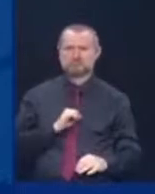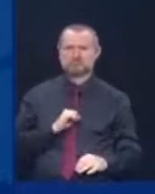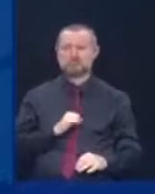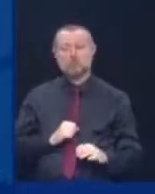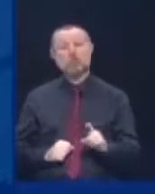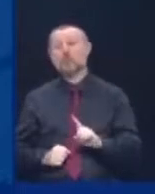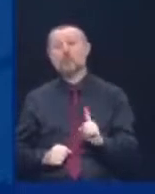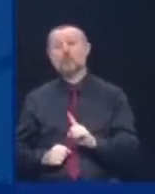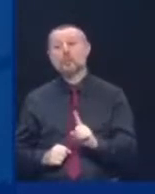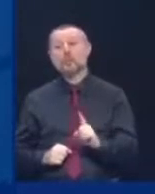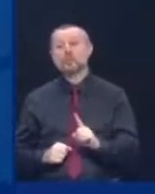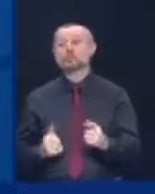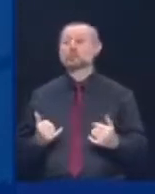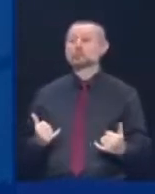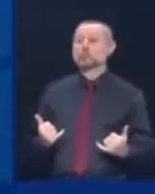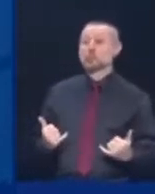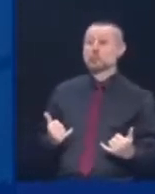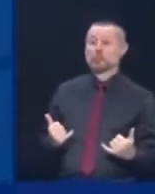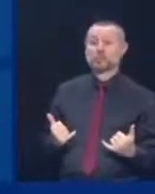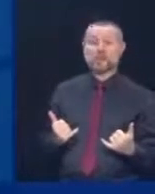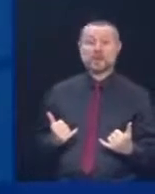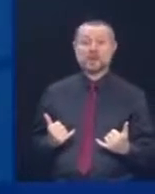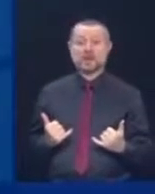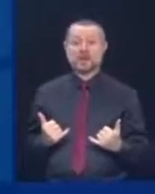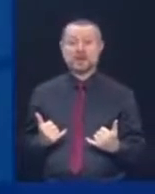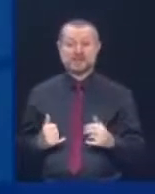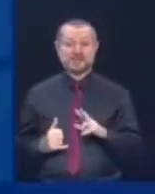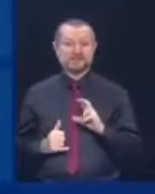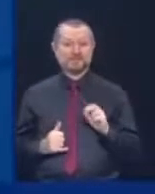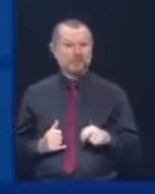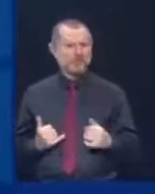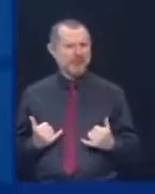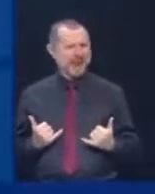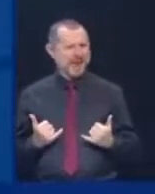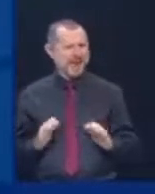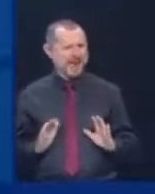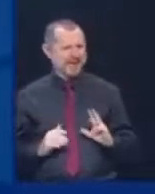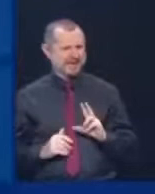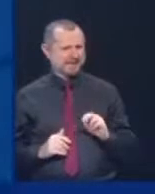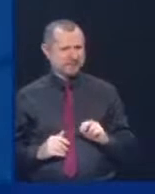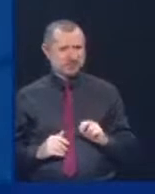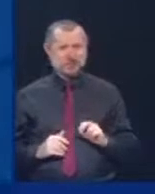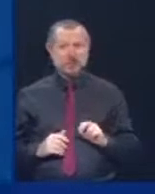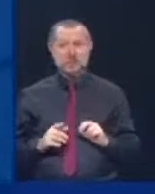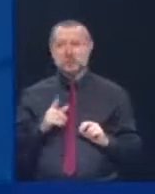Yes, you're right. We're only at 3%. Only Vermont,